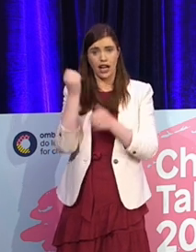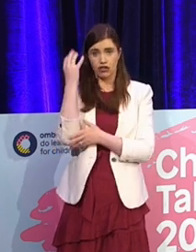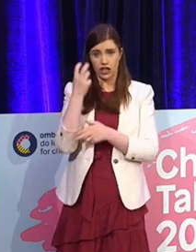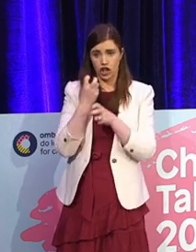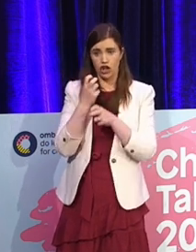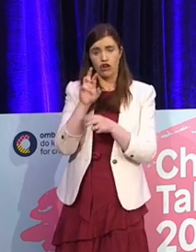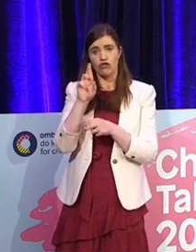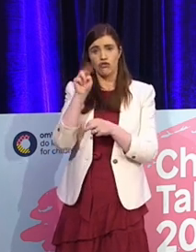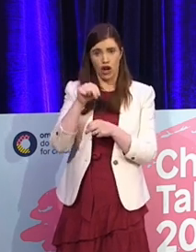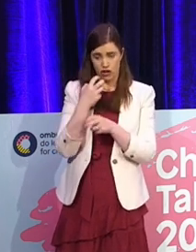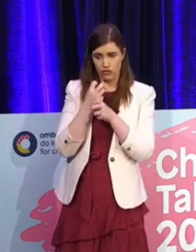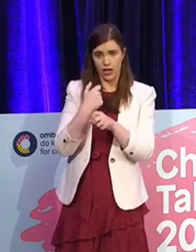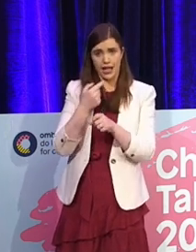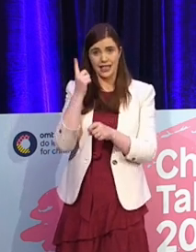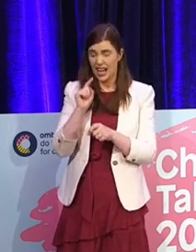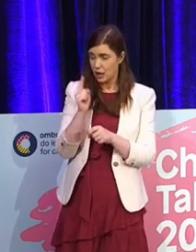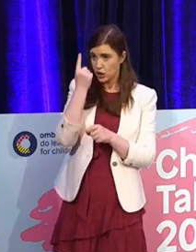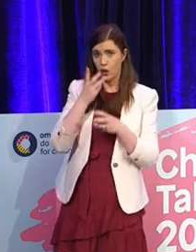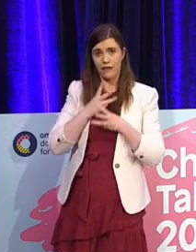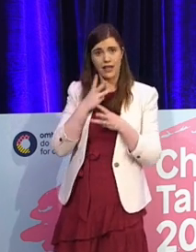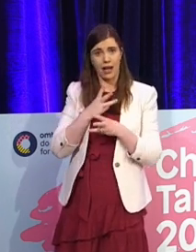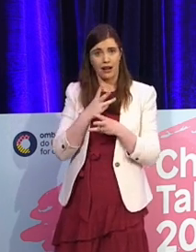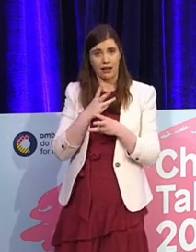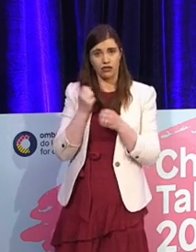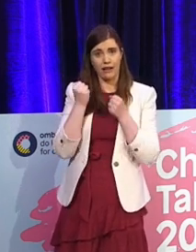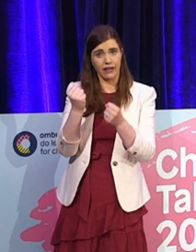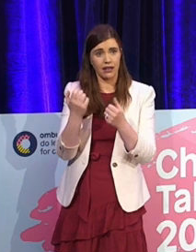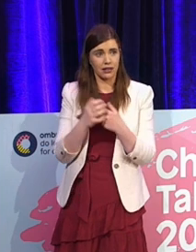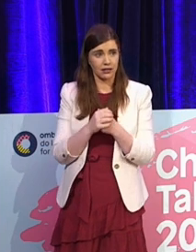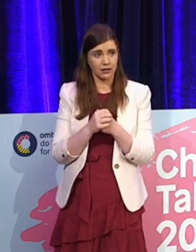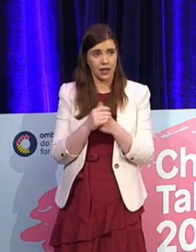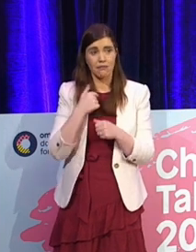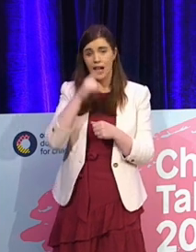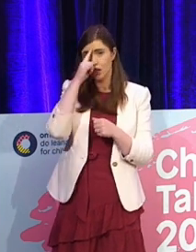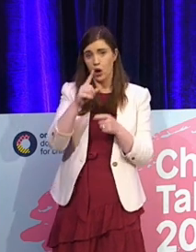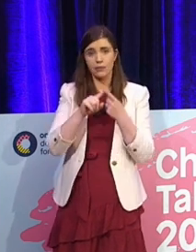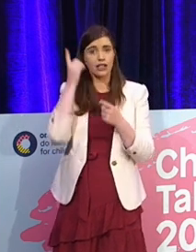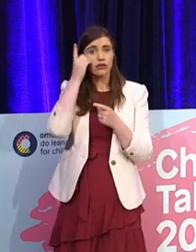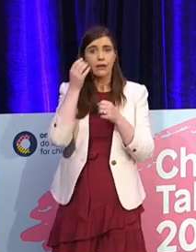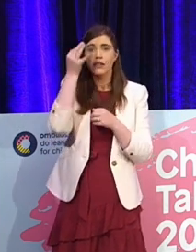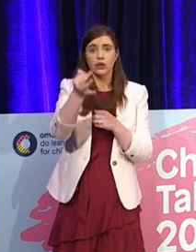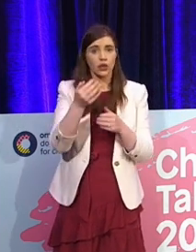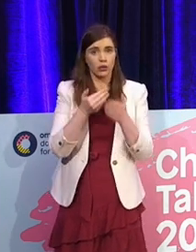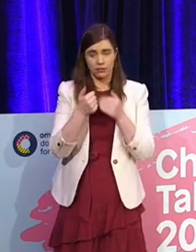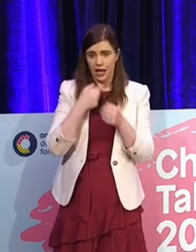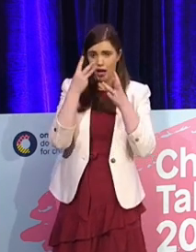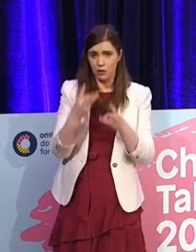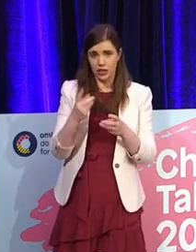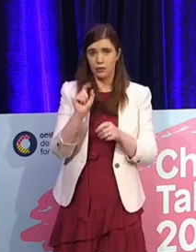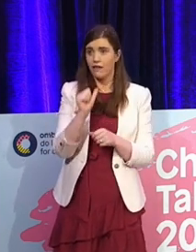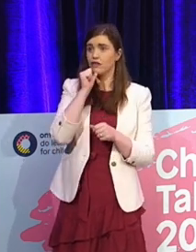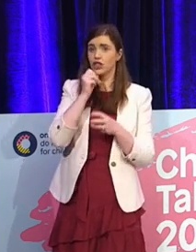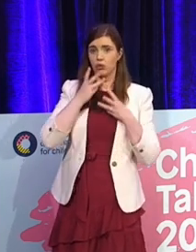was the only female driving independently. Crazy, I know. My hopes and dreams for the future is that I want to be the first